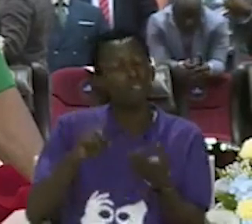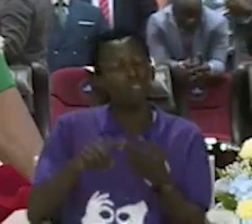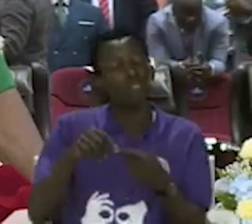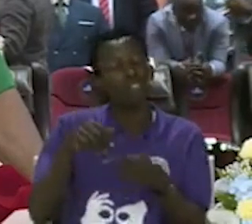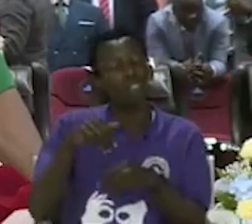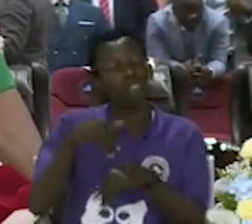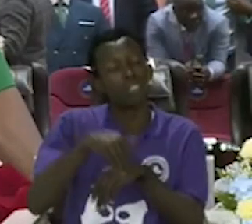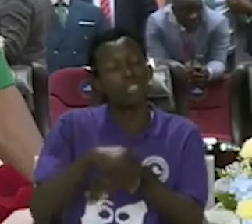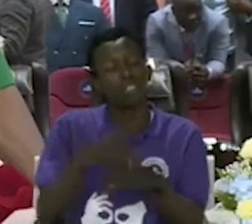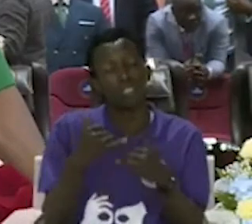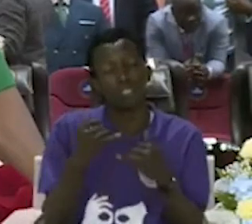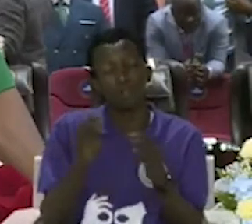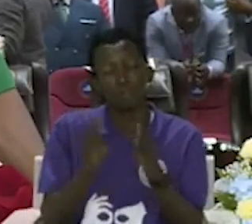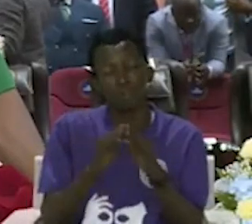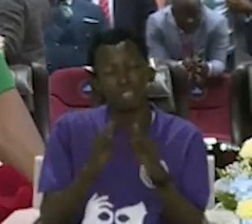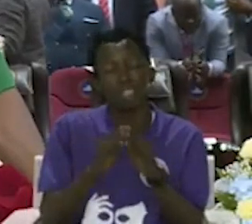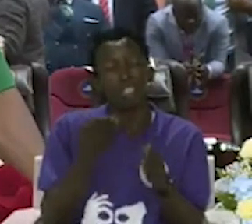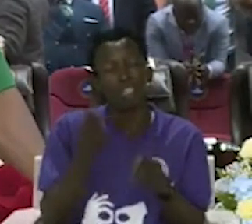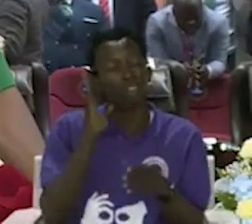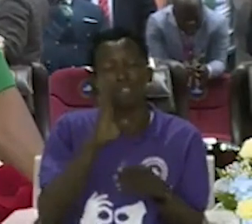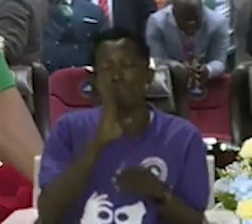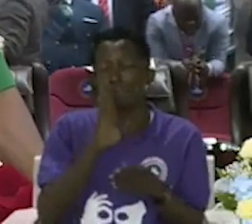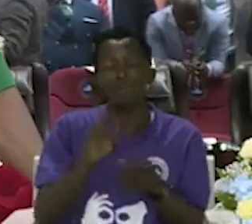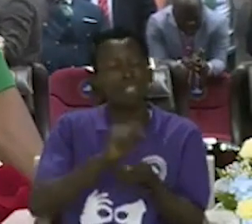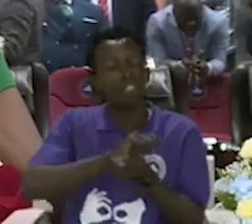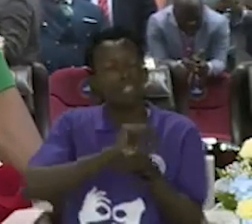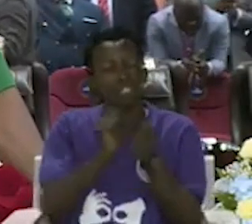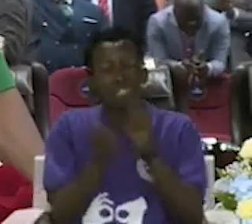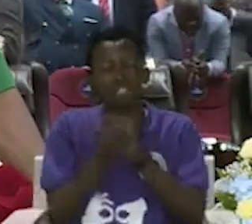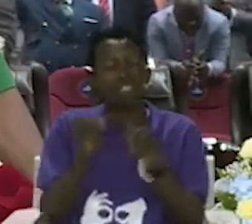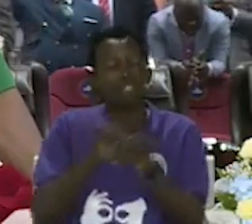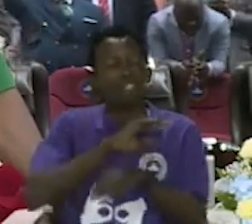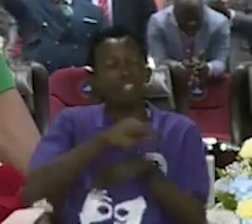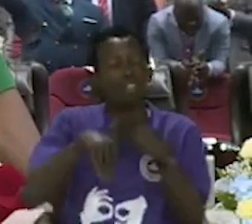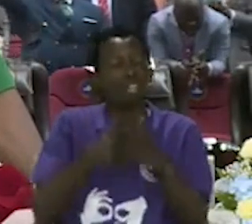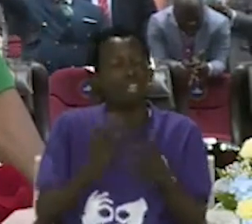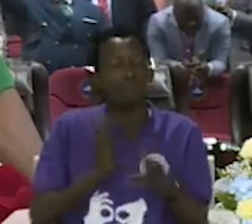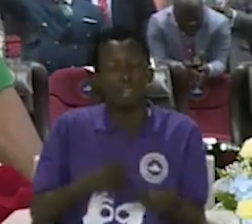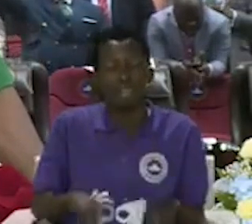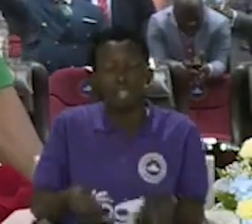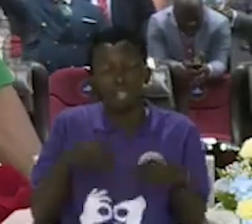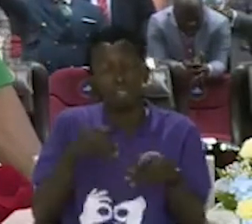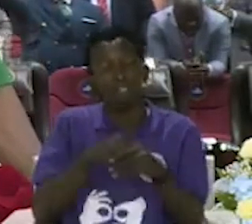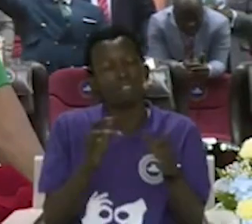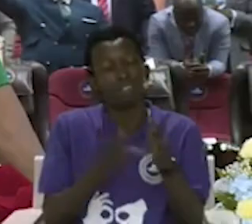will be dramatic changes in all our lives for the better.